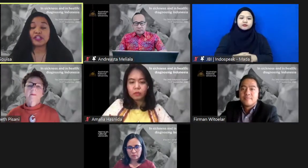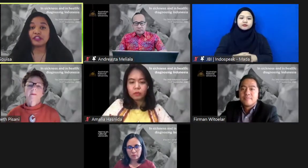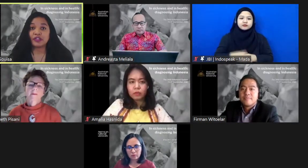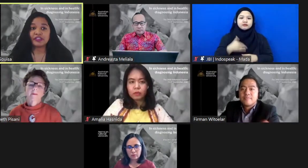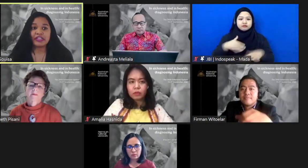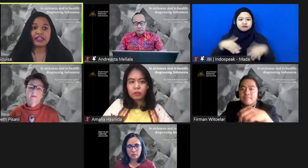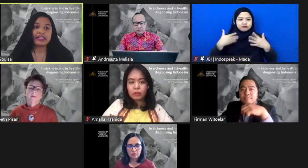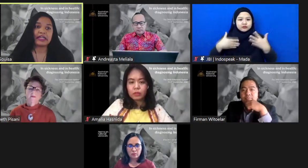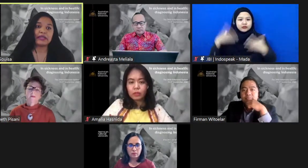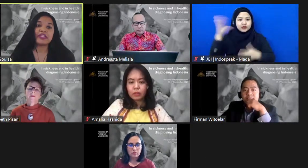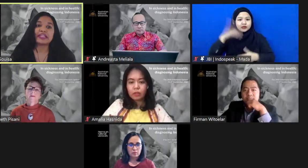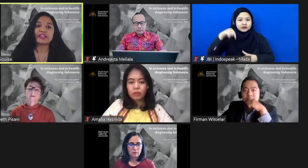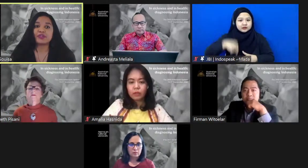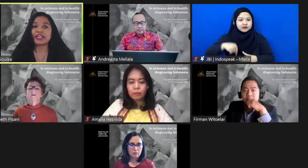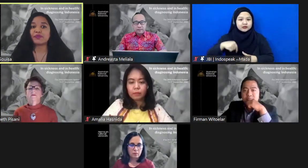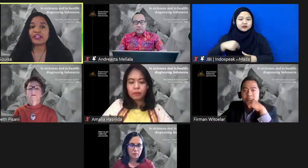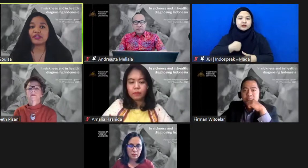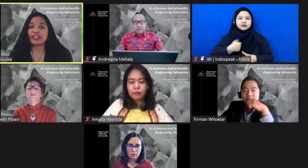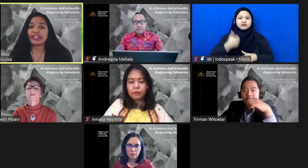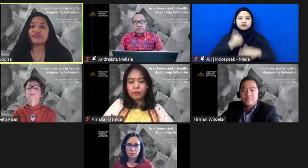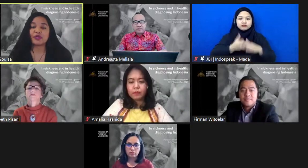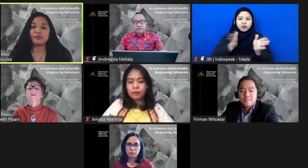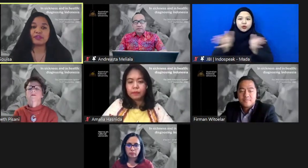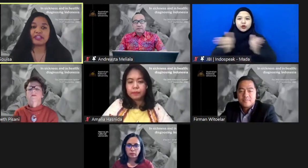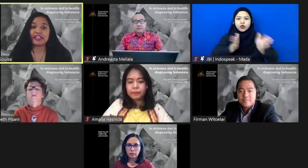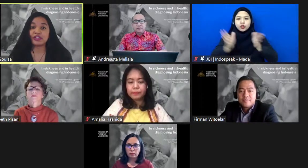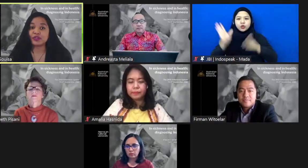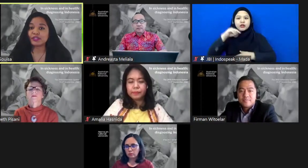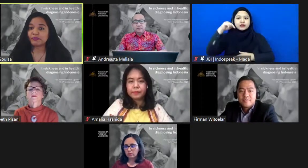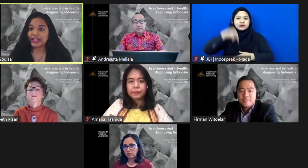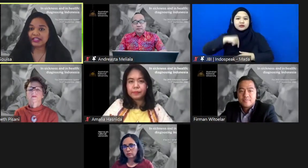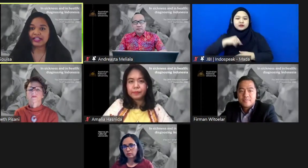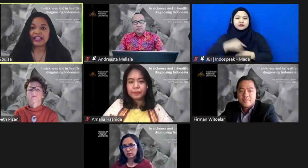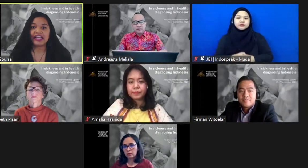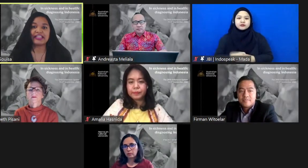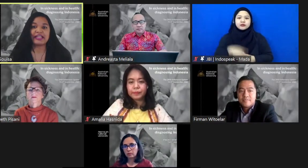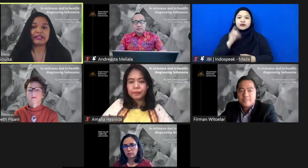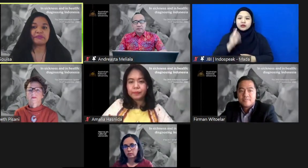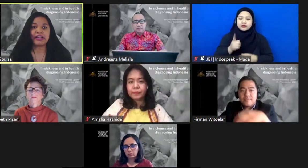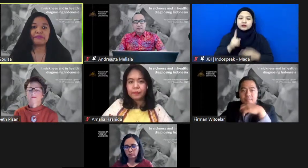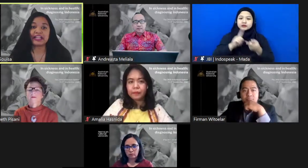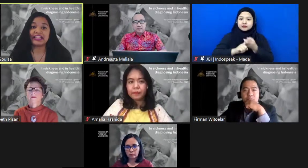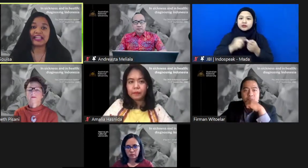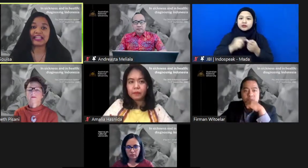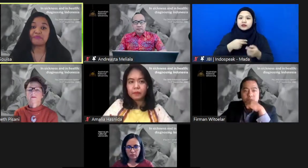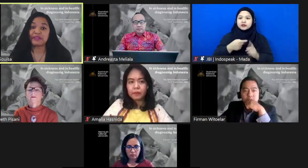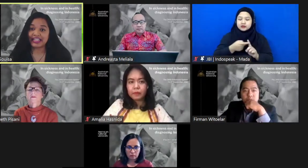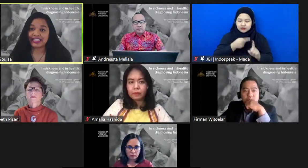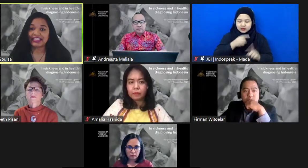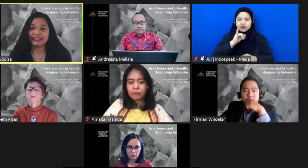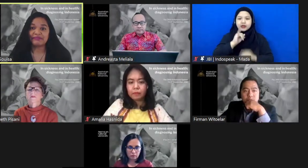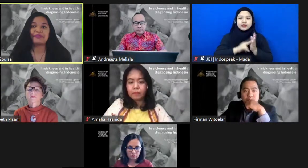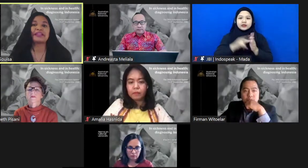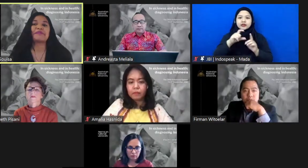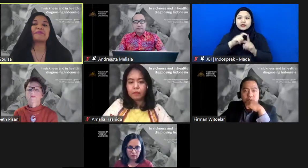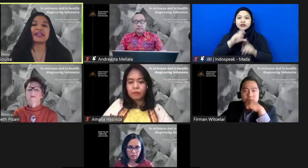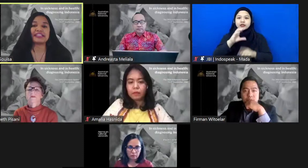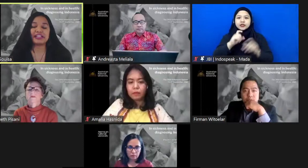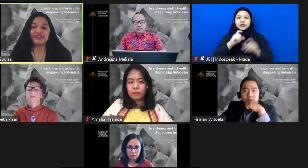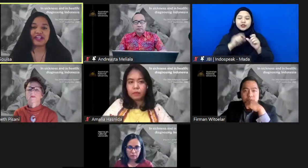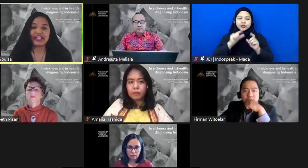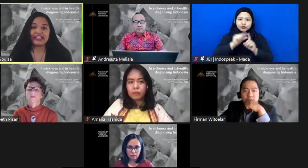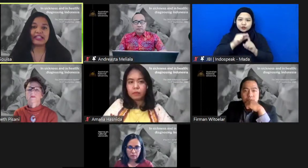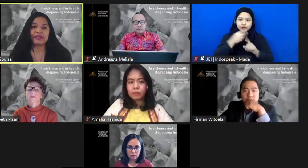I'm not alone. I'm here today with colleagues from IndoSpeak. Ada Mbak Mada Ramadhani,